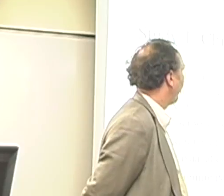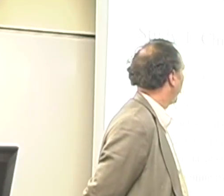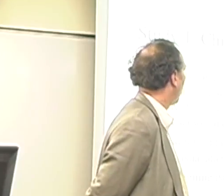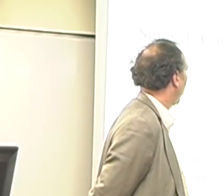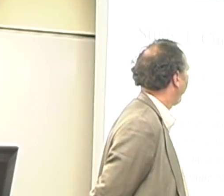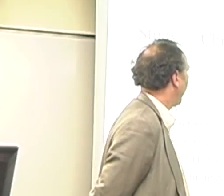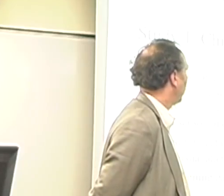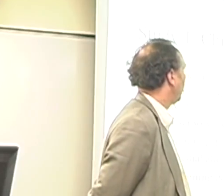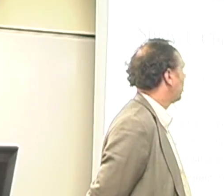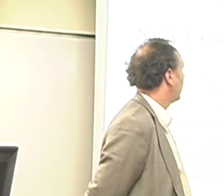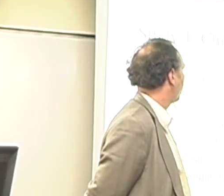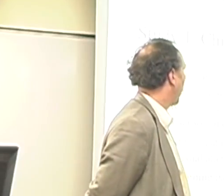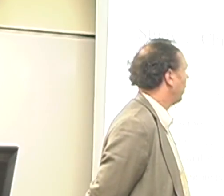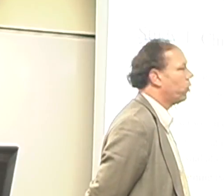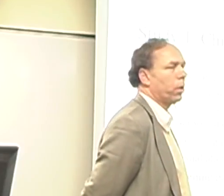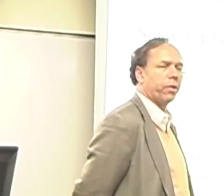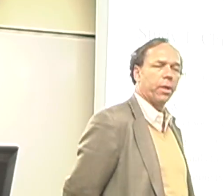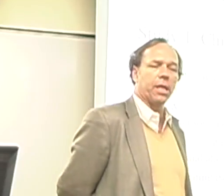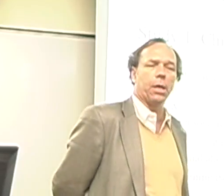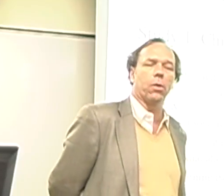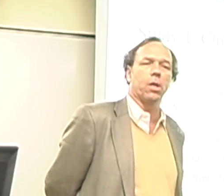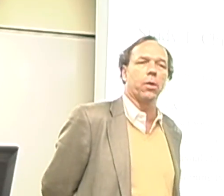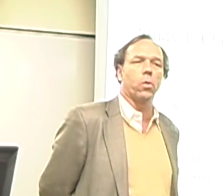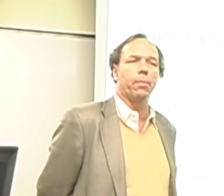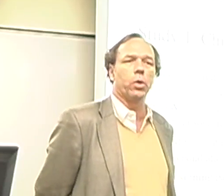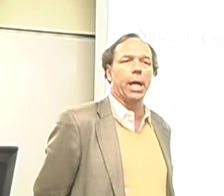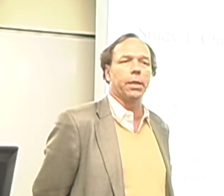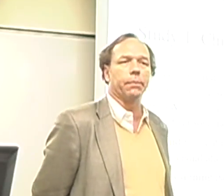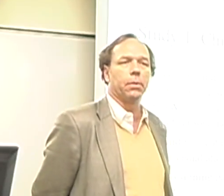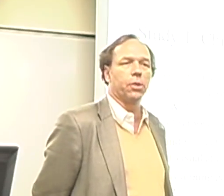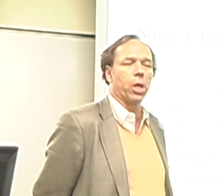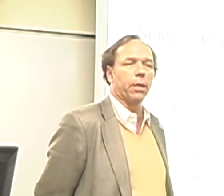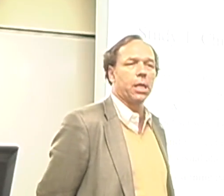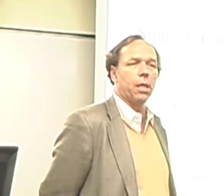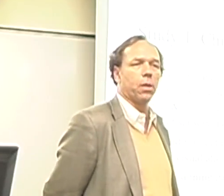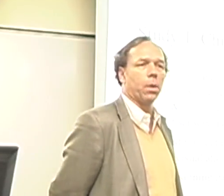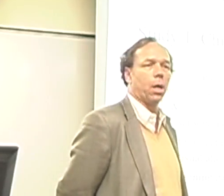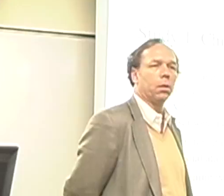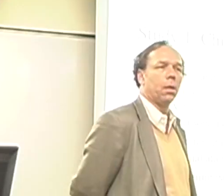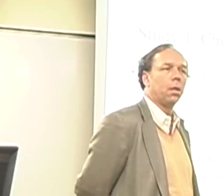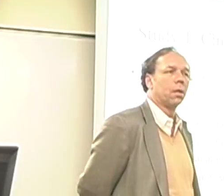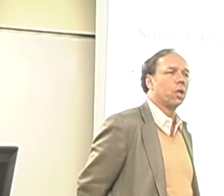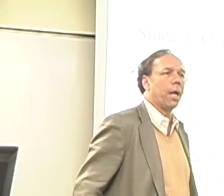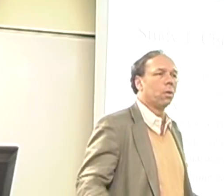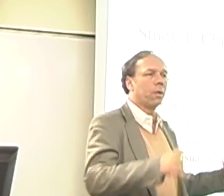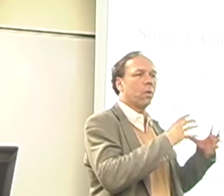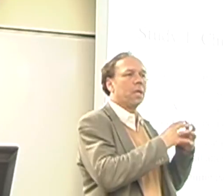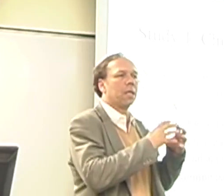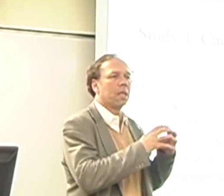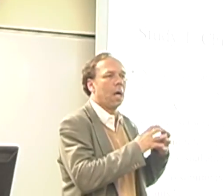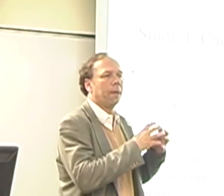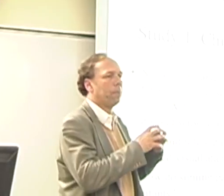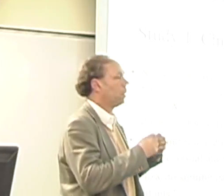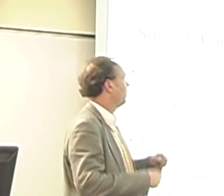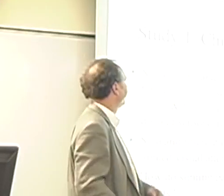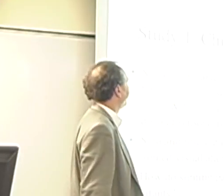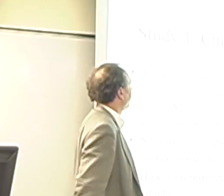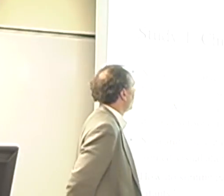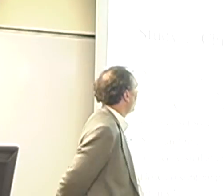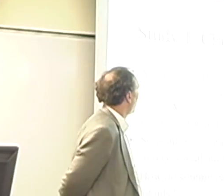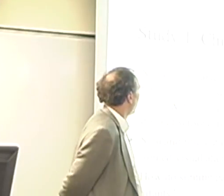and its referent are available to the child through a single sensory modality. The child sees the ball, the child also sees a sign